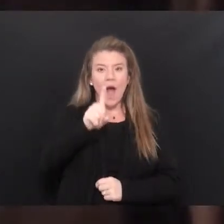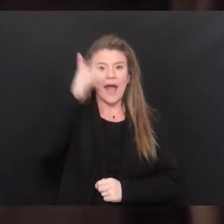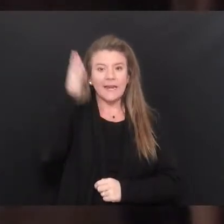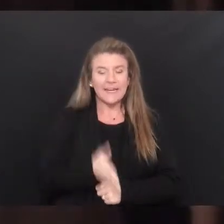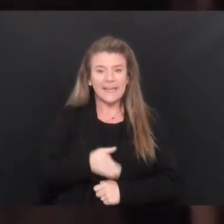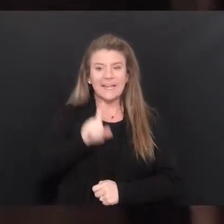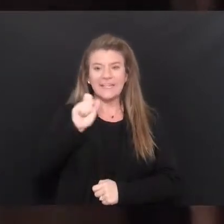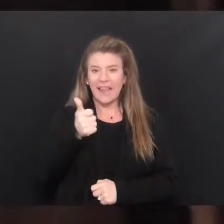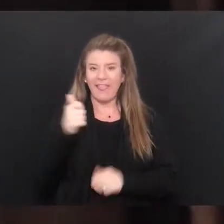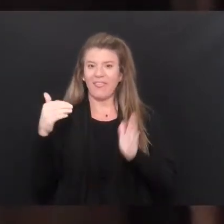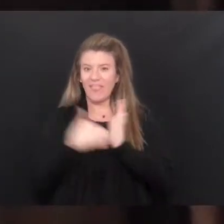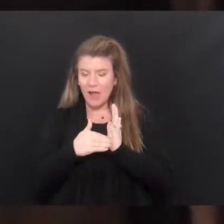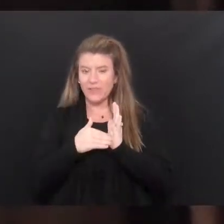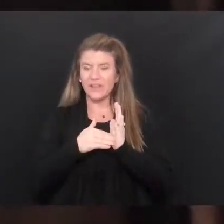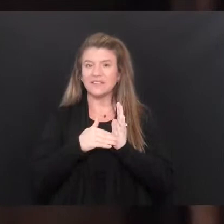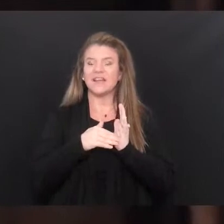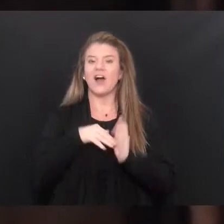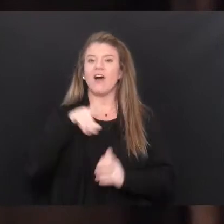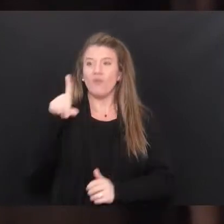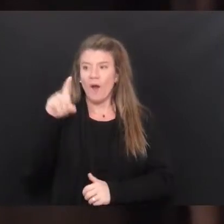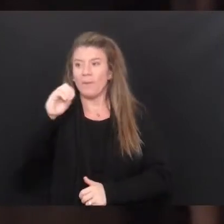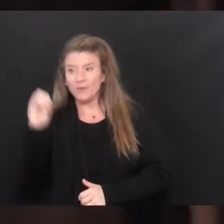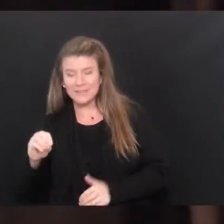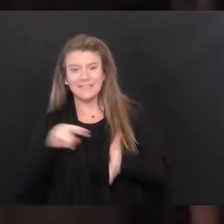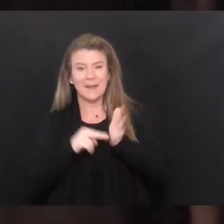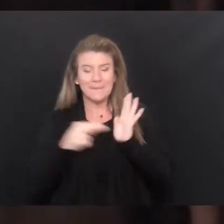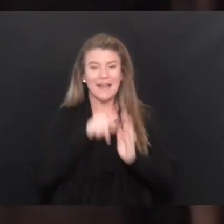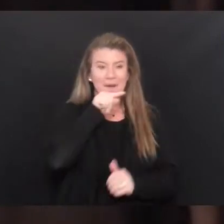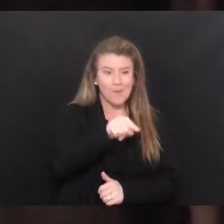1/10,000th of 1%. So as the governor said,